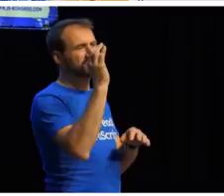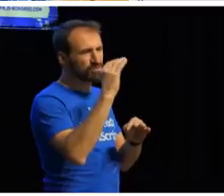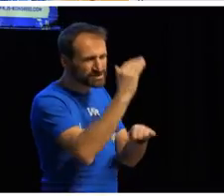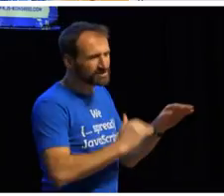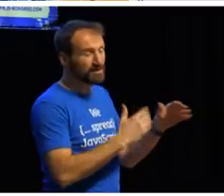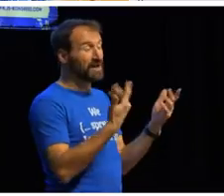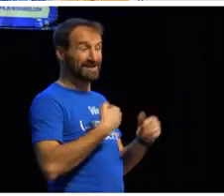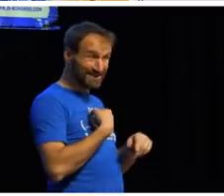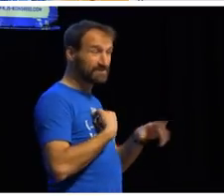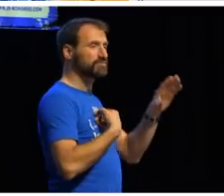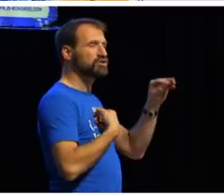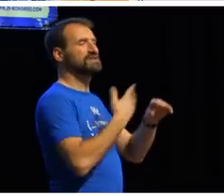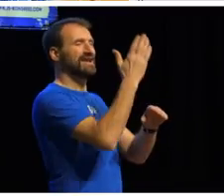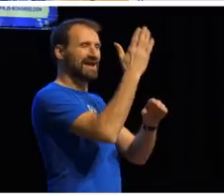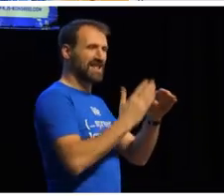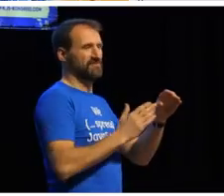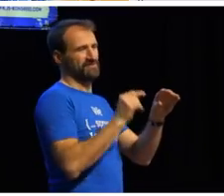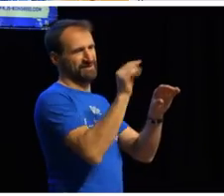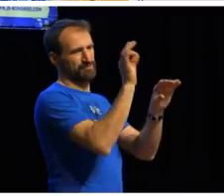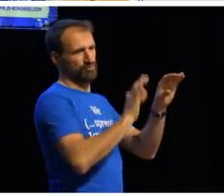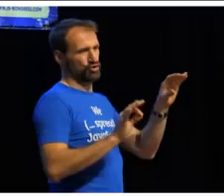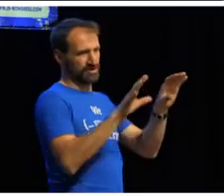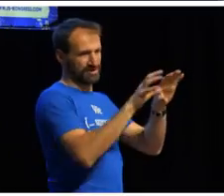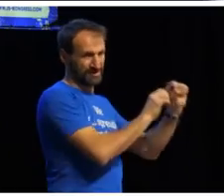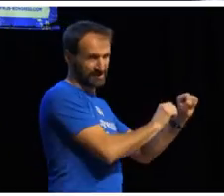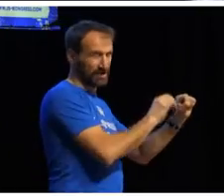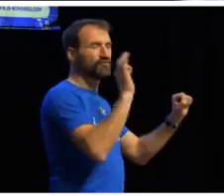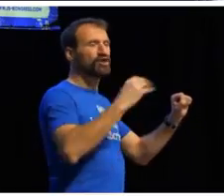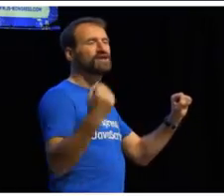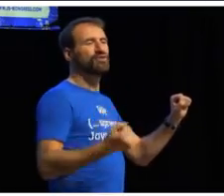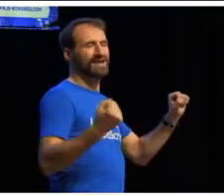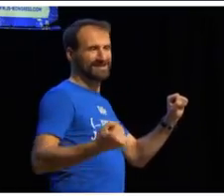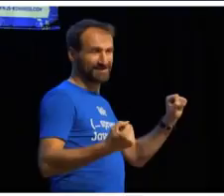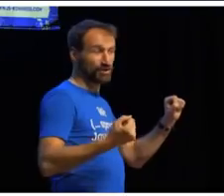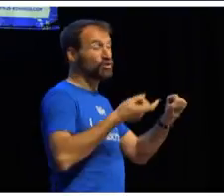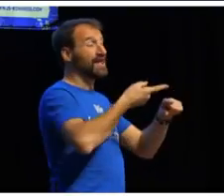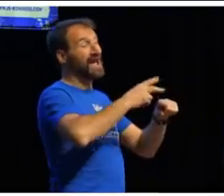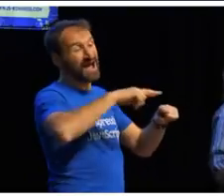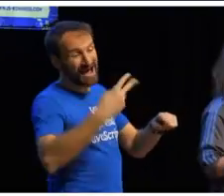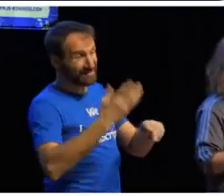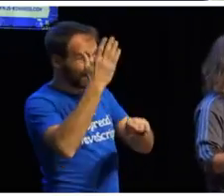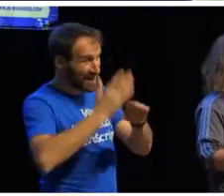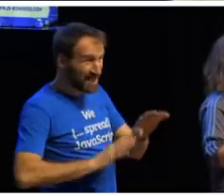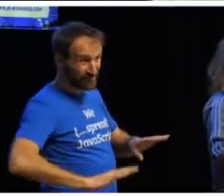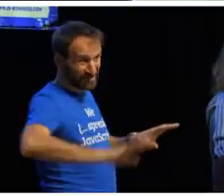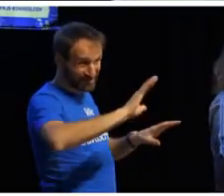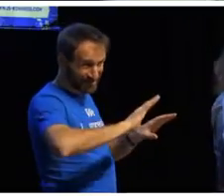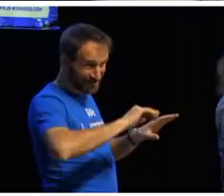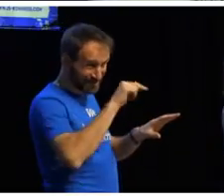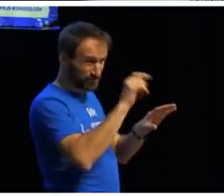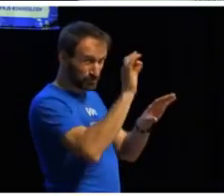training. And the other half I use to test how well has the network been trained. Because the